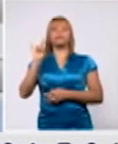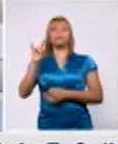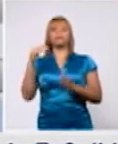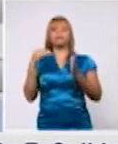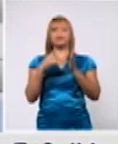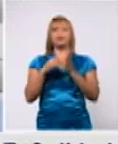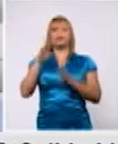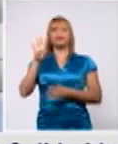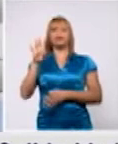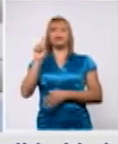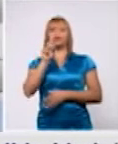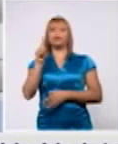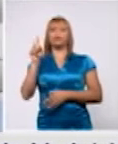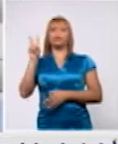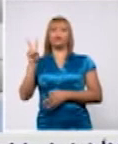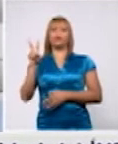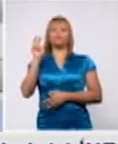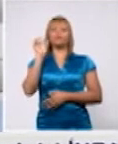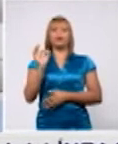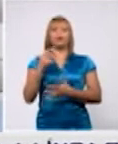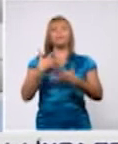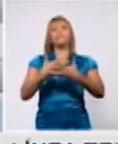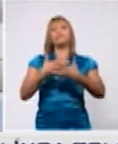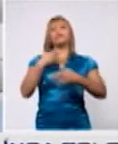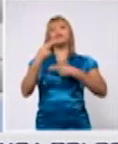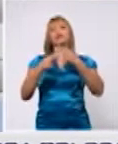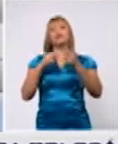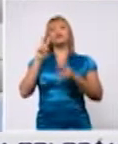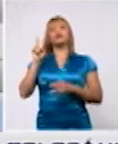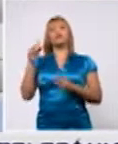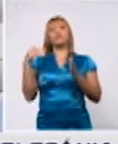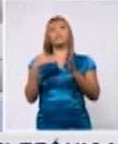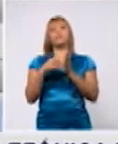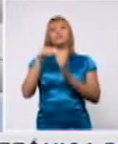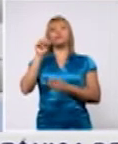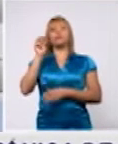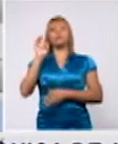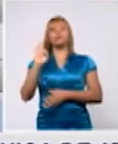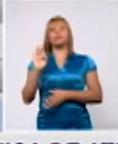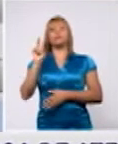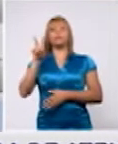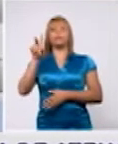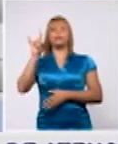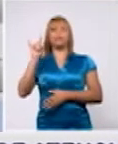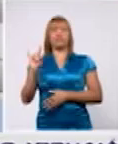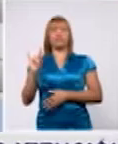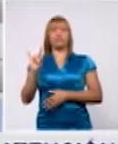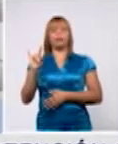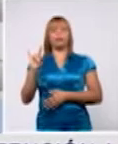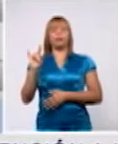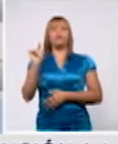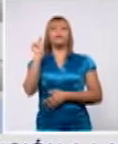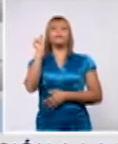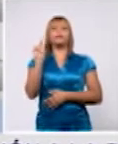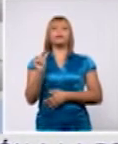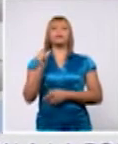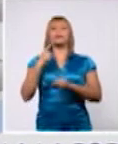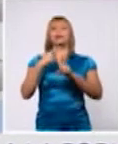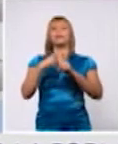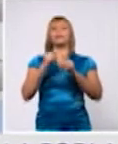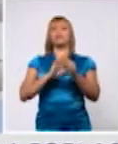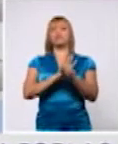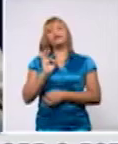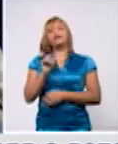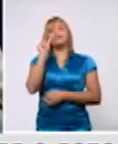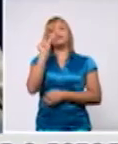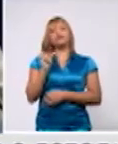yet to be determined. This brings the total number of cases where it has not been possible to determine the source of infection